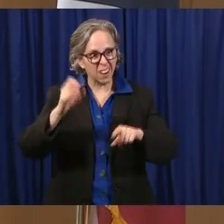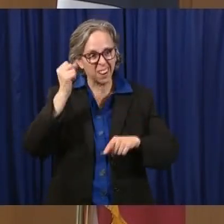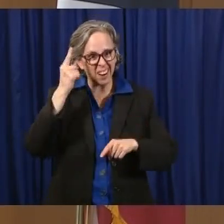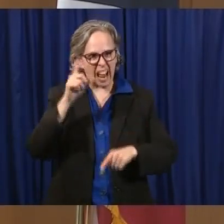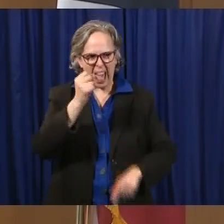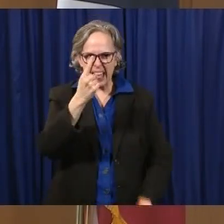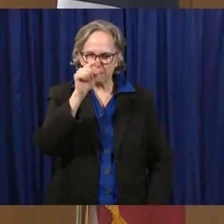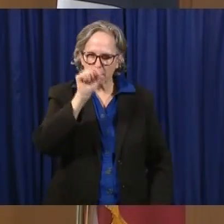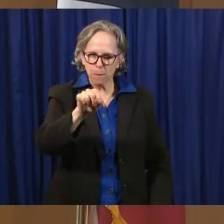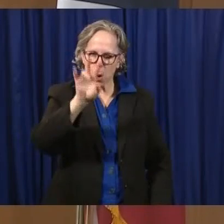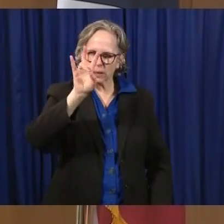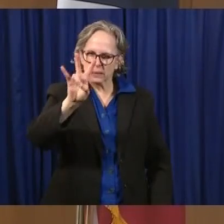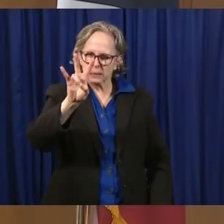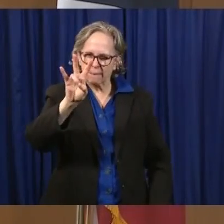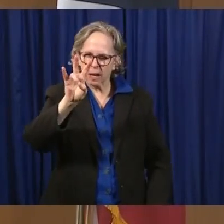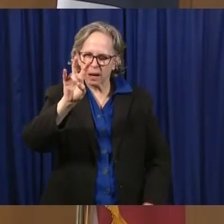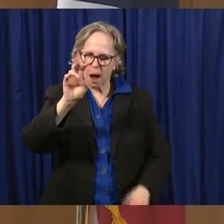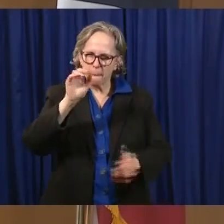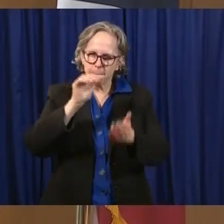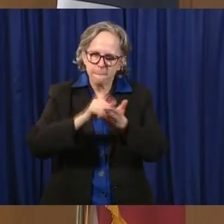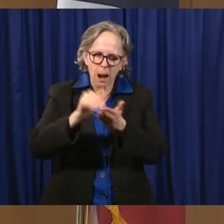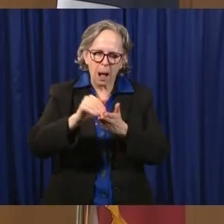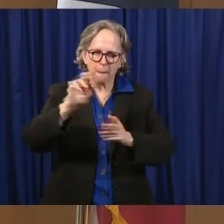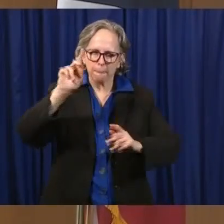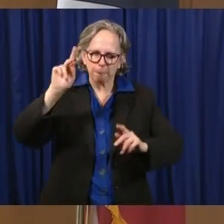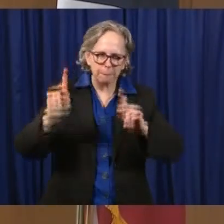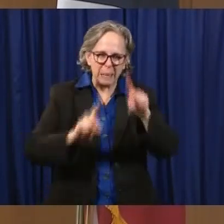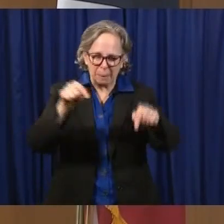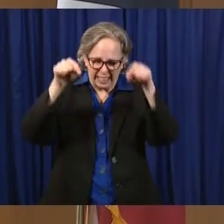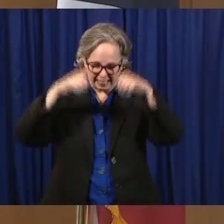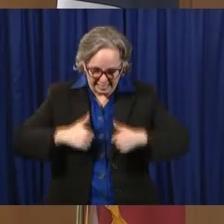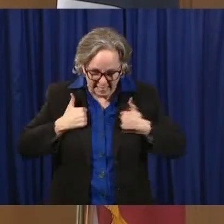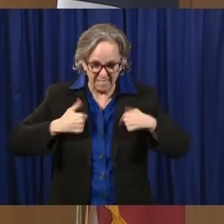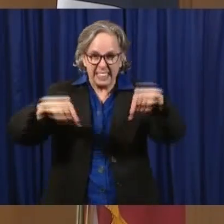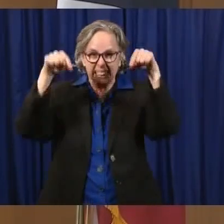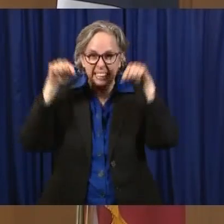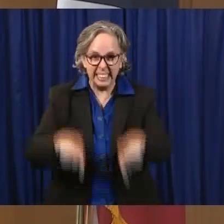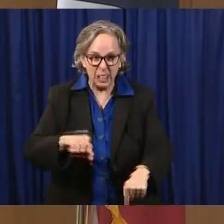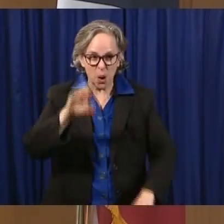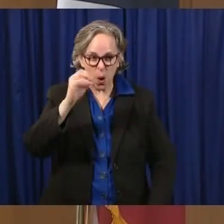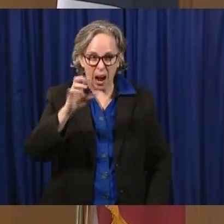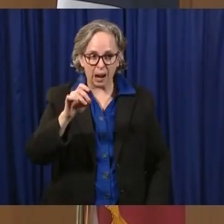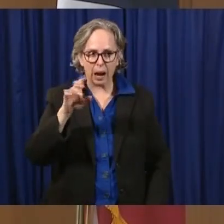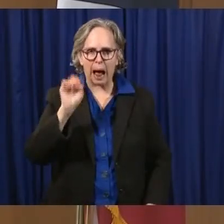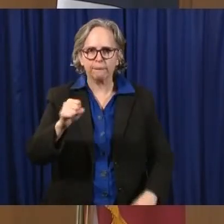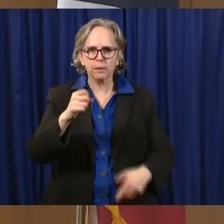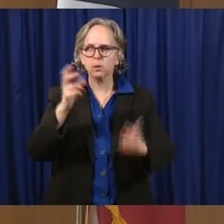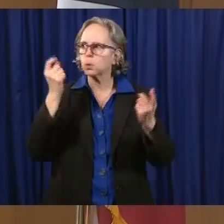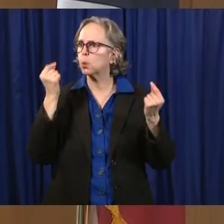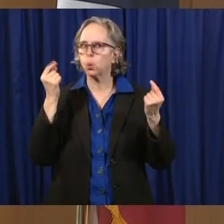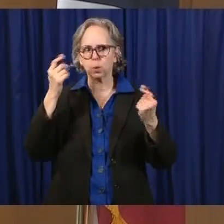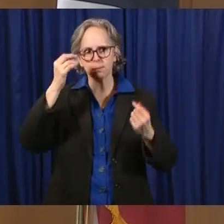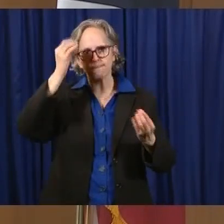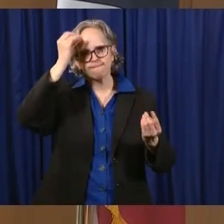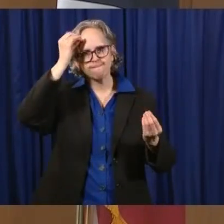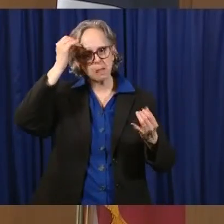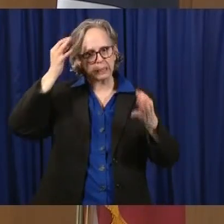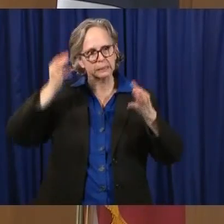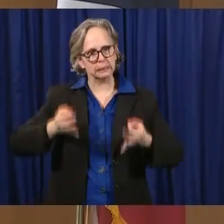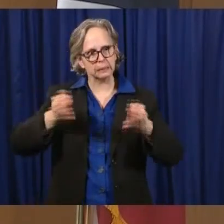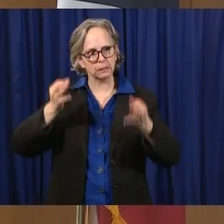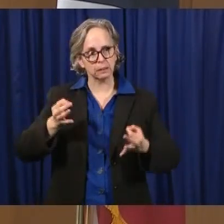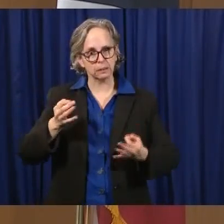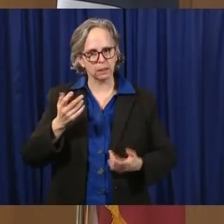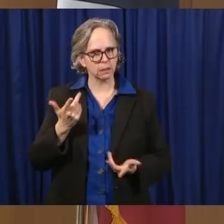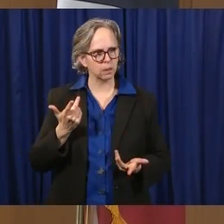government, plus individuals, we're all going to have to make rational decisions and rational choices and not